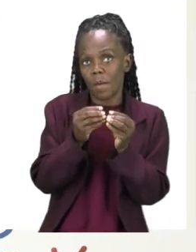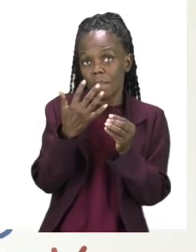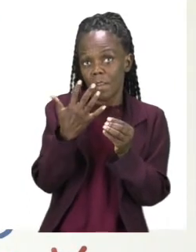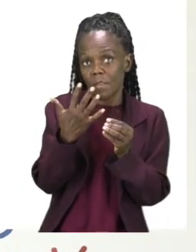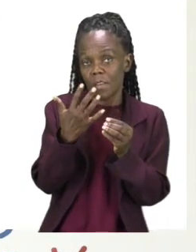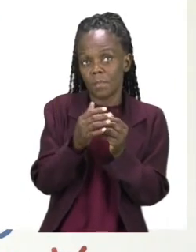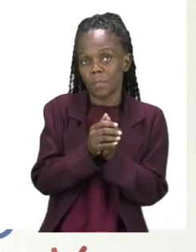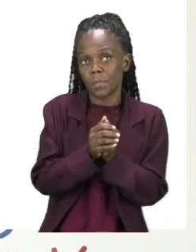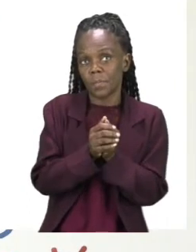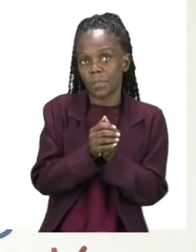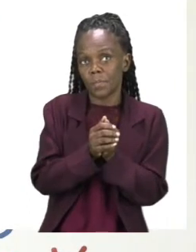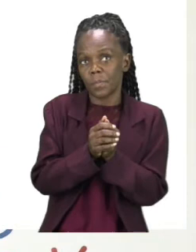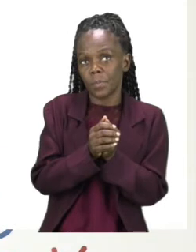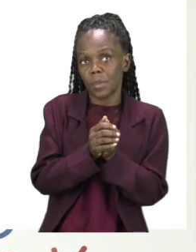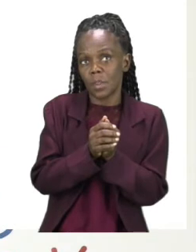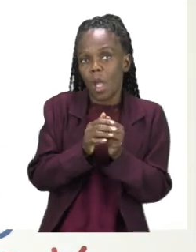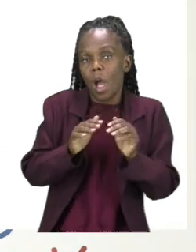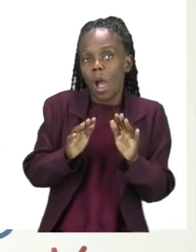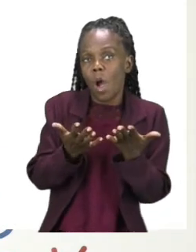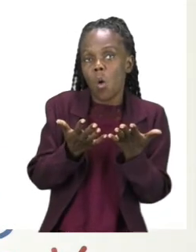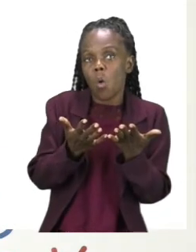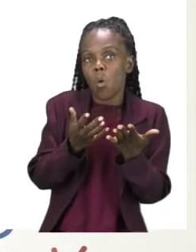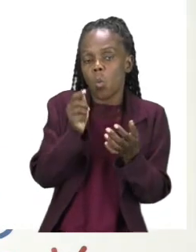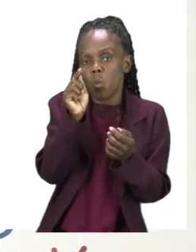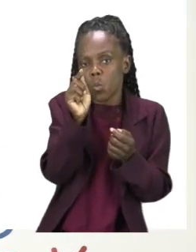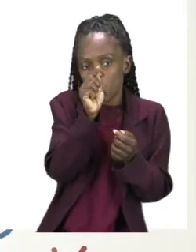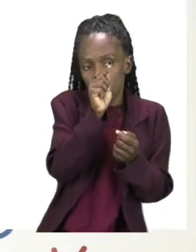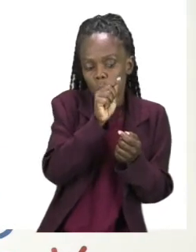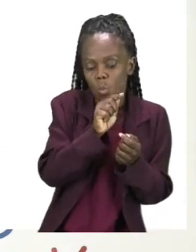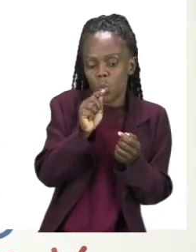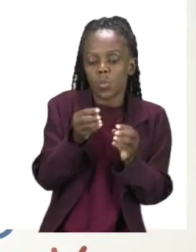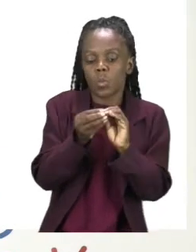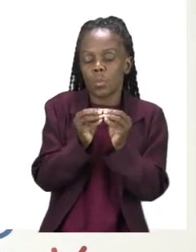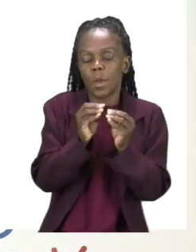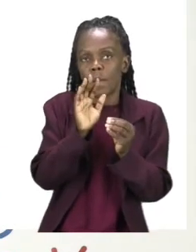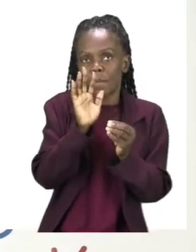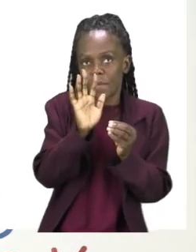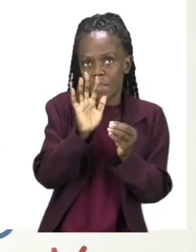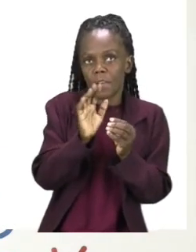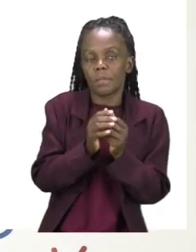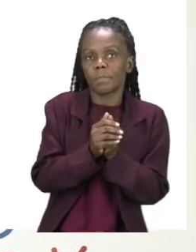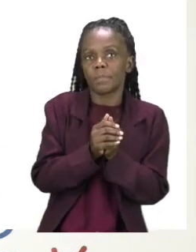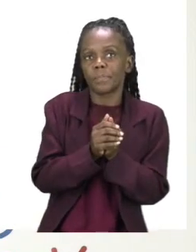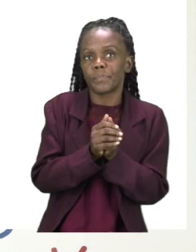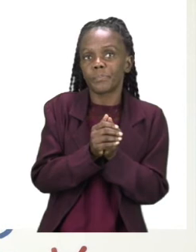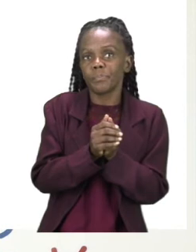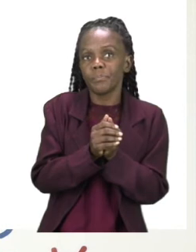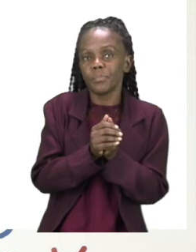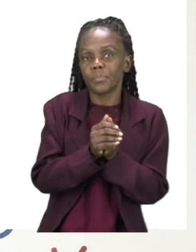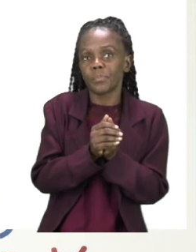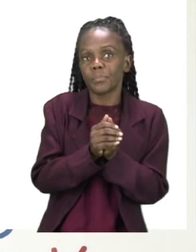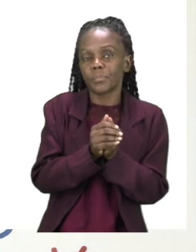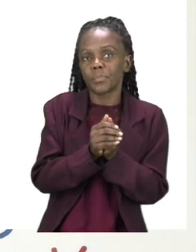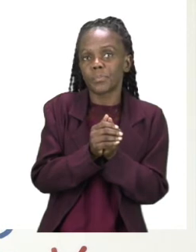would like to show you first how to trace, and then we are going to do how to count the different